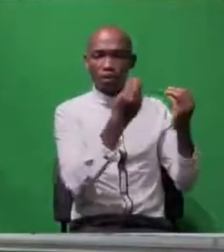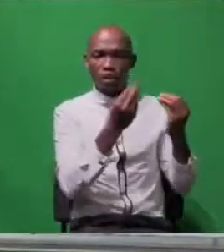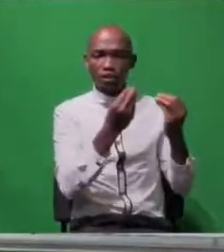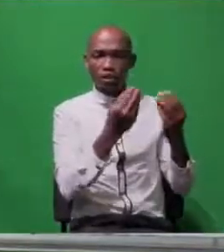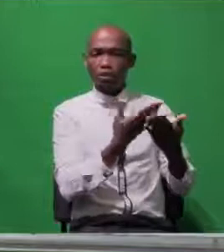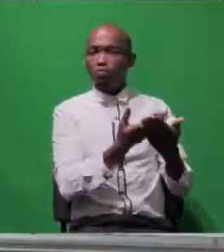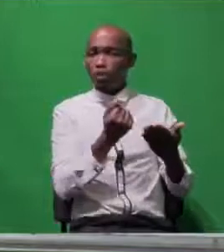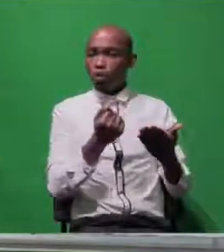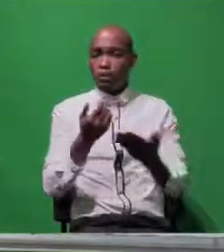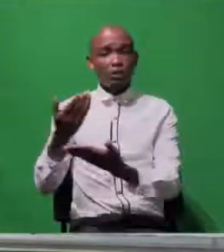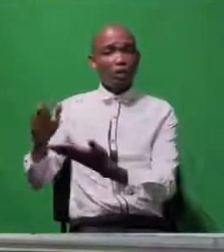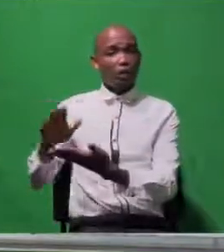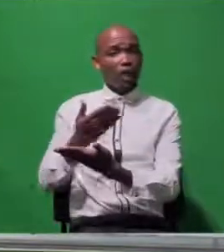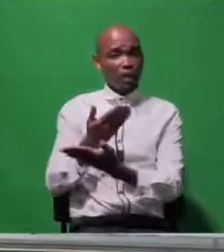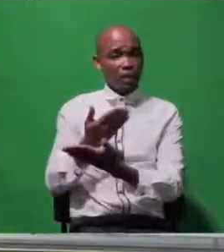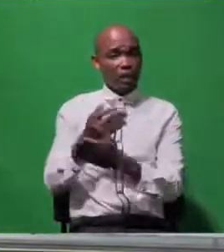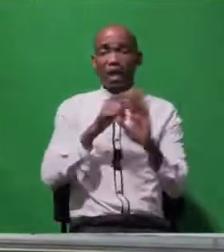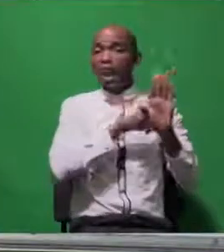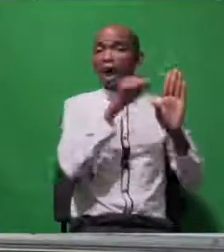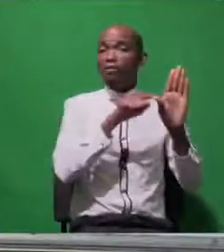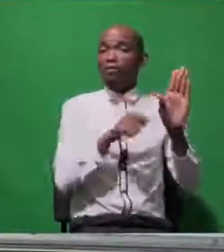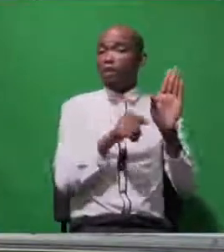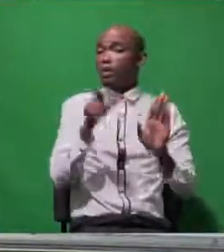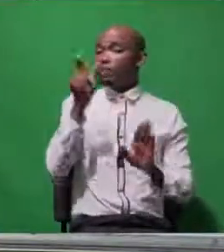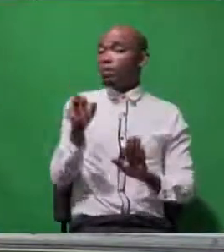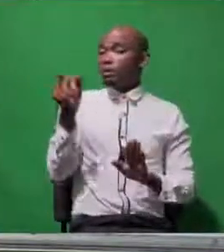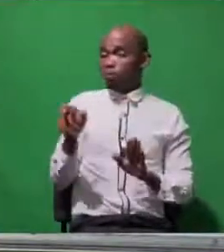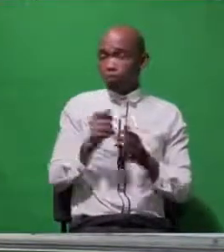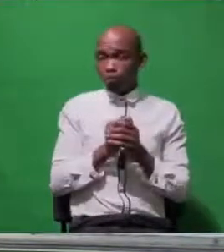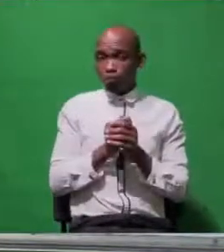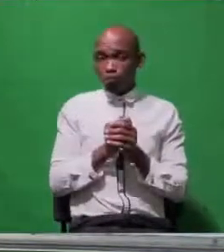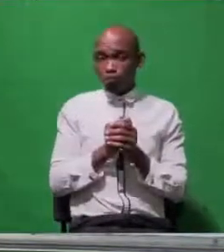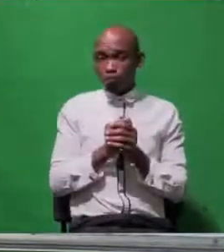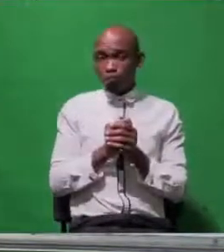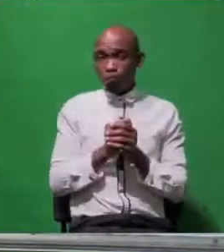they succeeded. These whites were succeeded